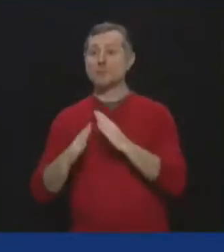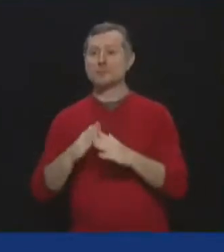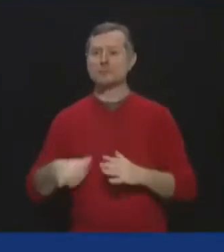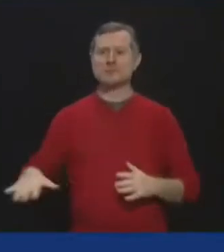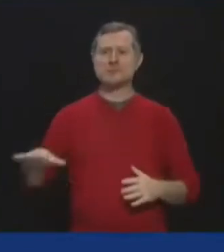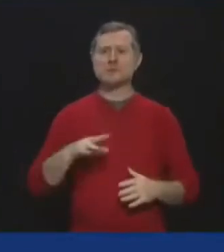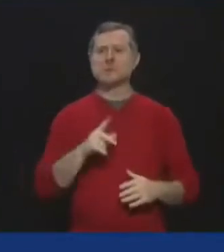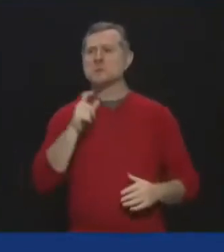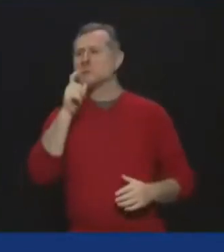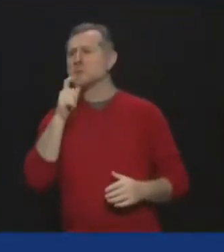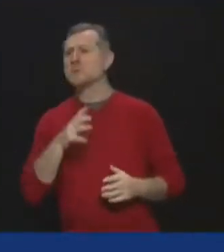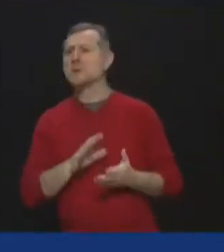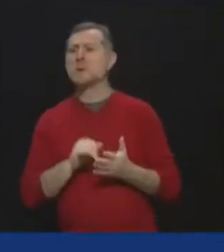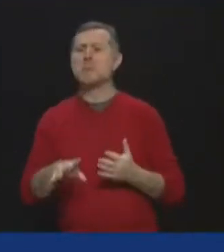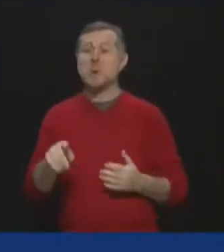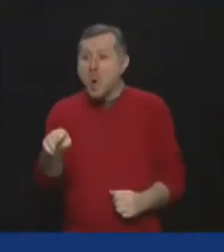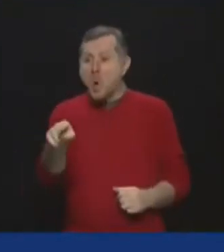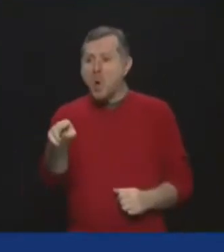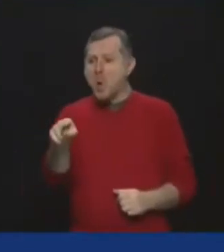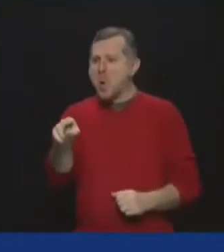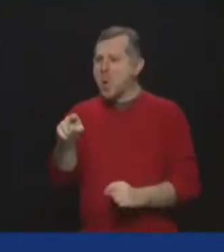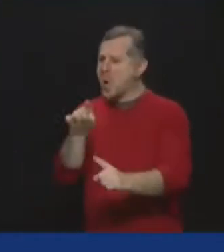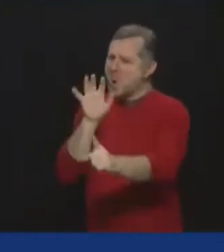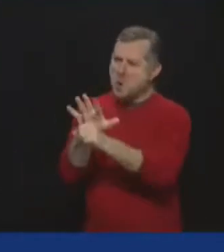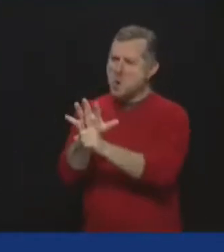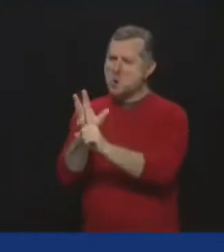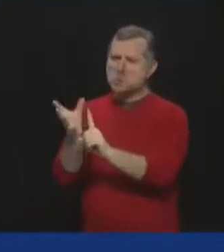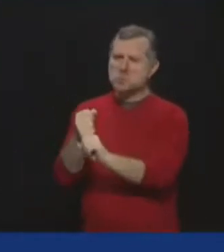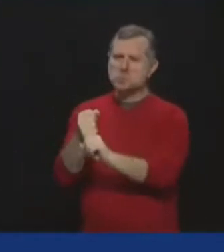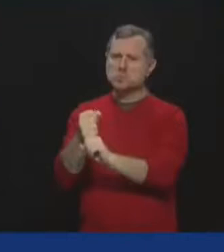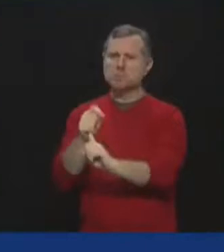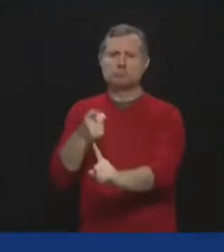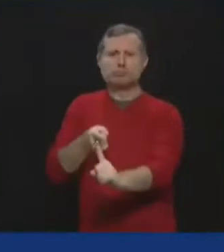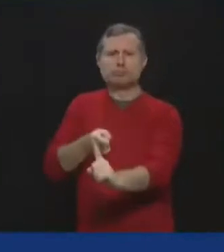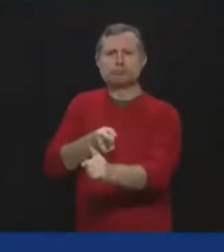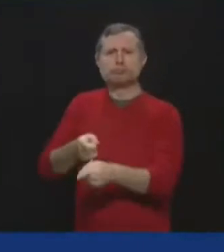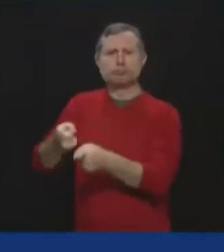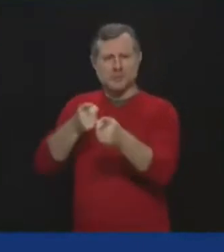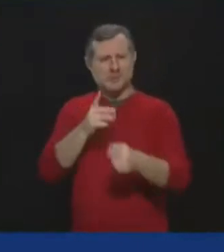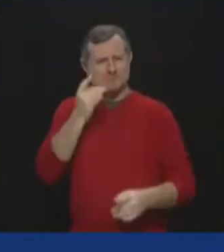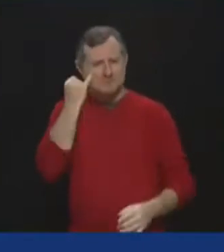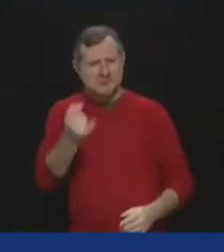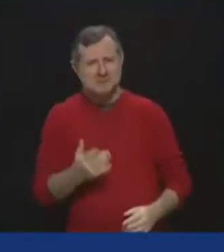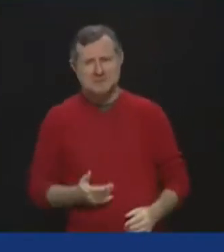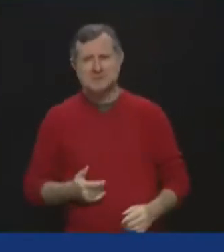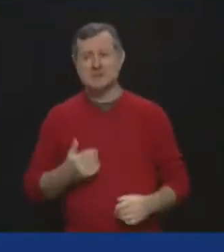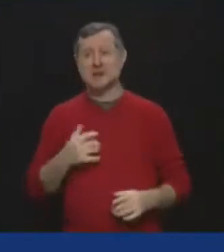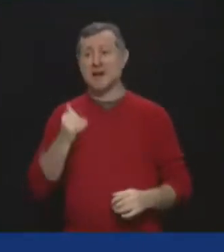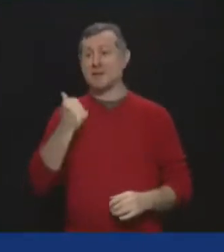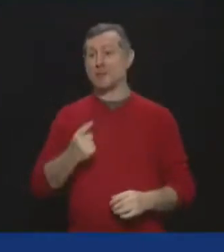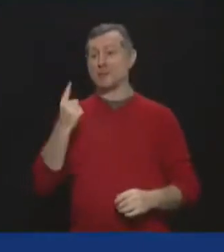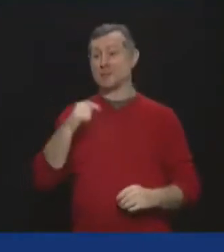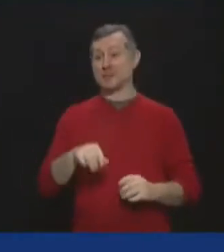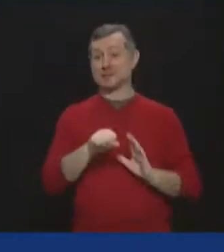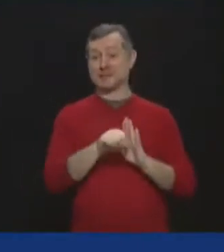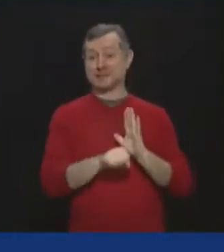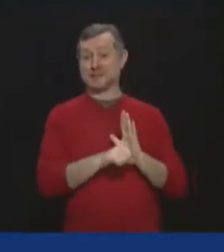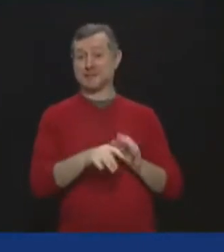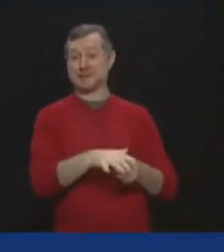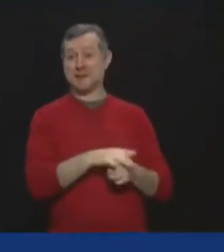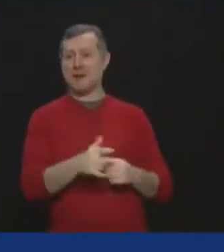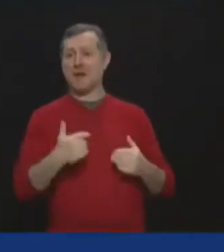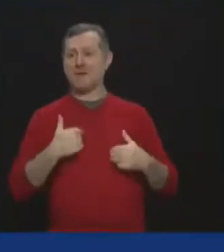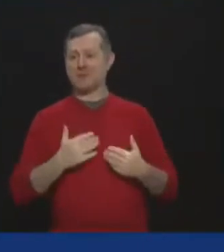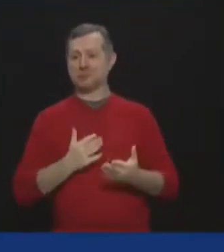vigilantes to go after you. Anybody in that state has universal standing to